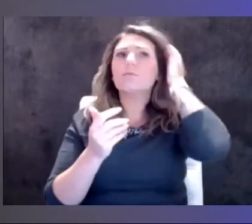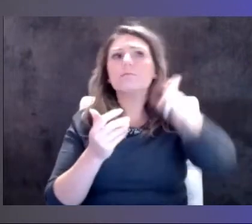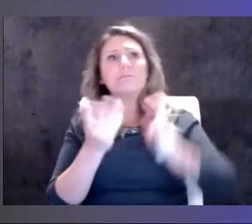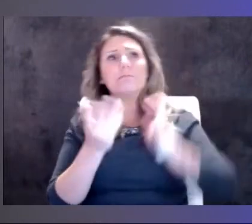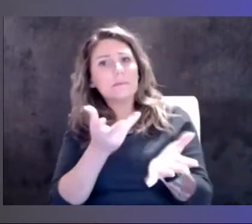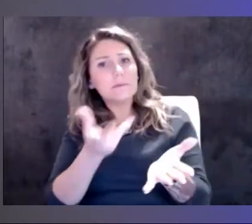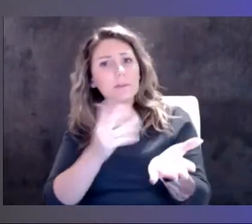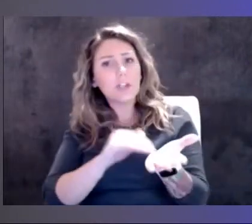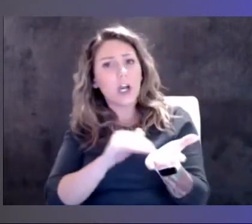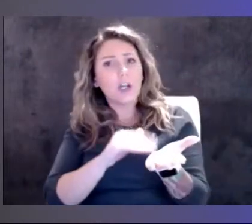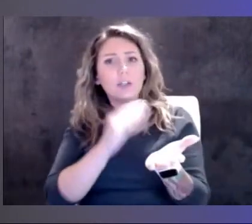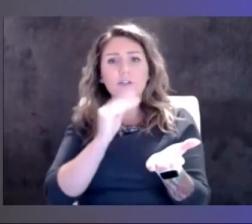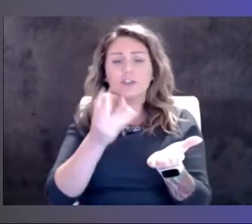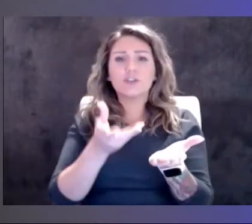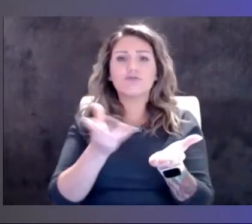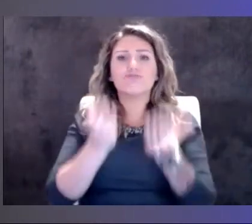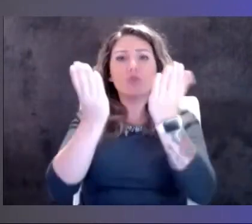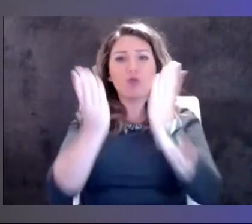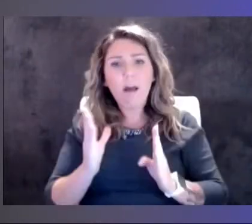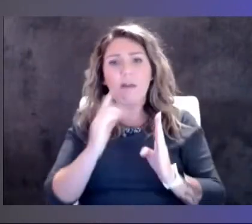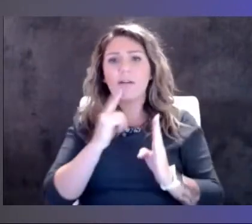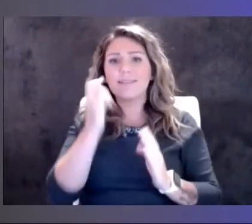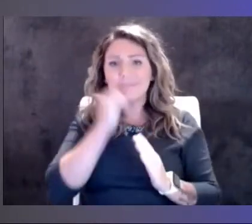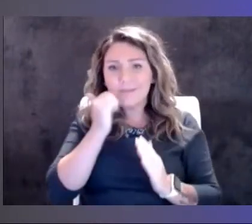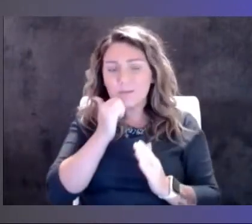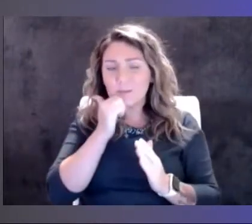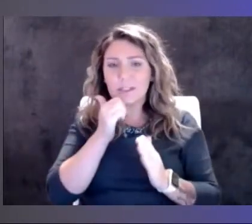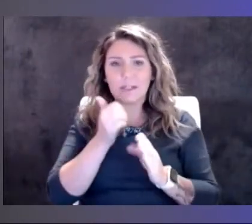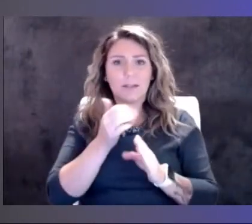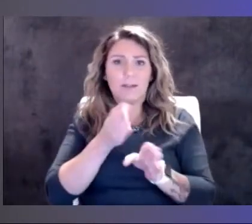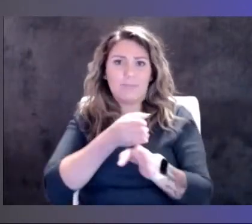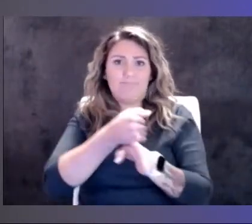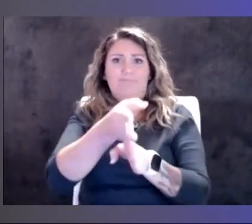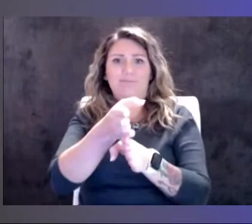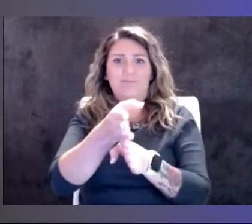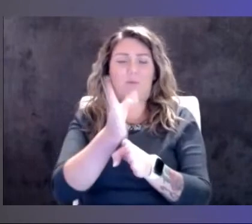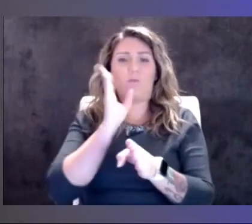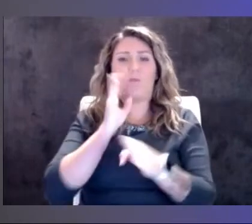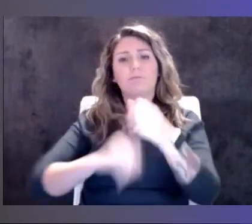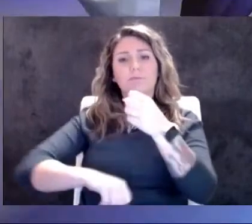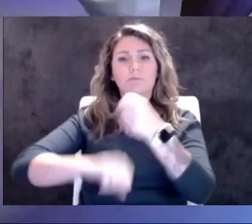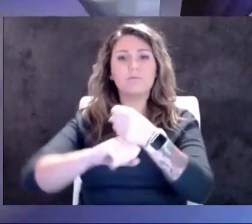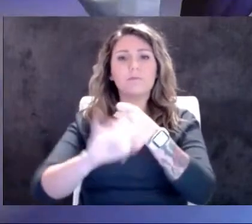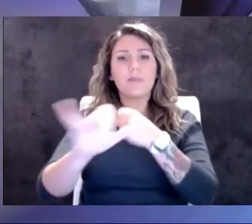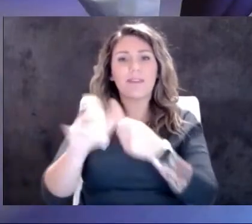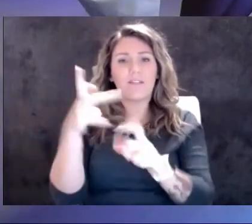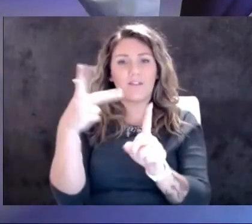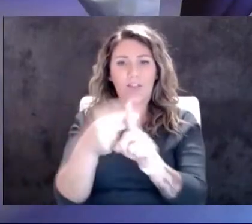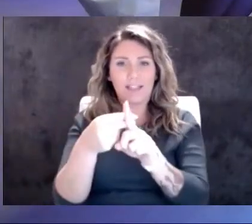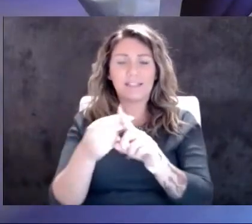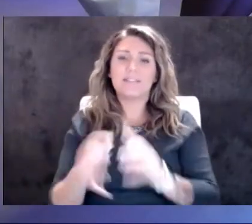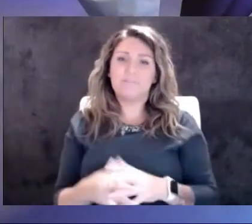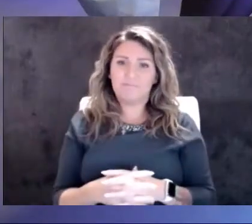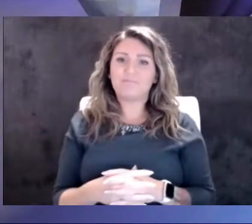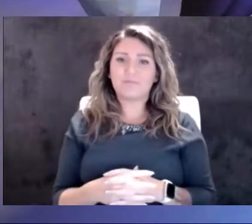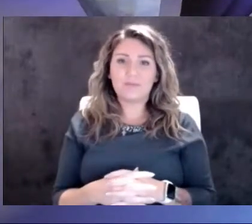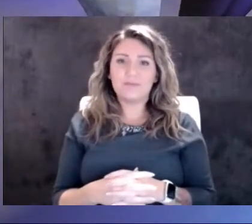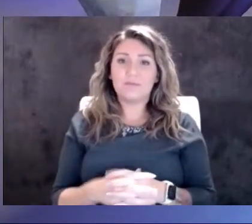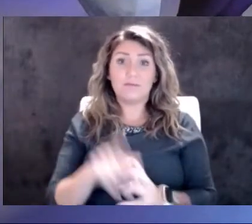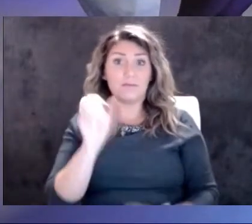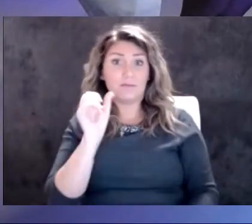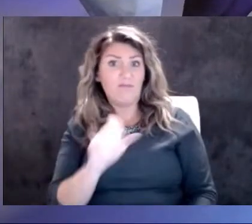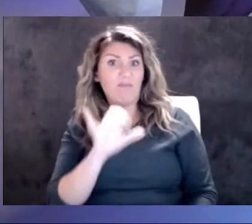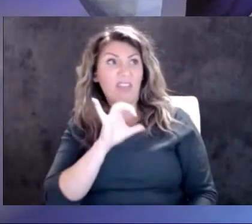every day. So that is the main way that we're going to promote getting that vaccine. Yeah, and I think this is a huge deal